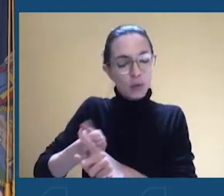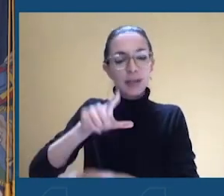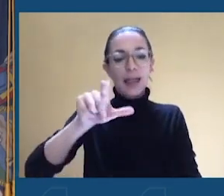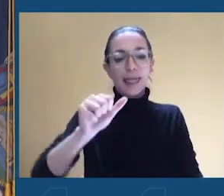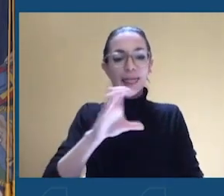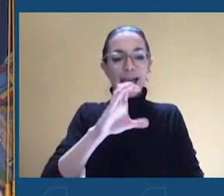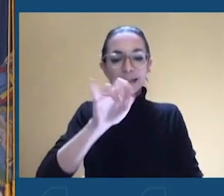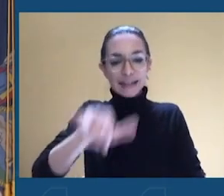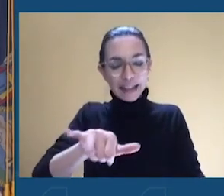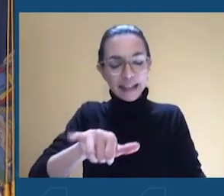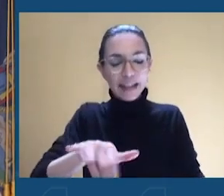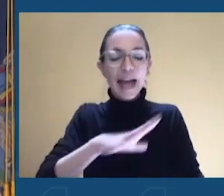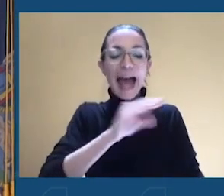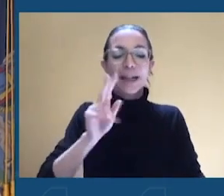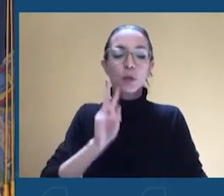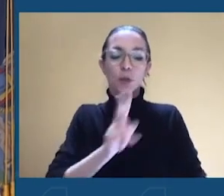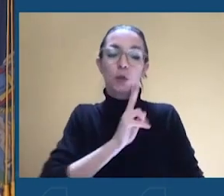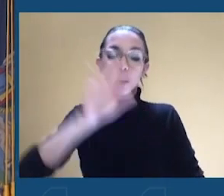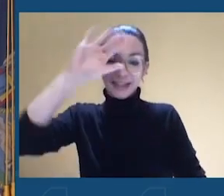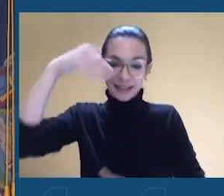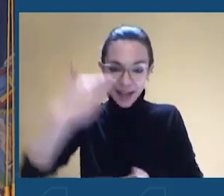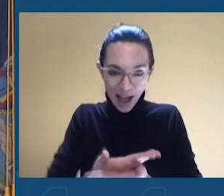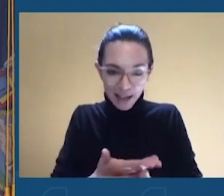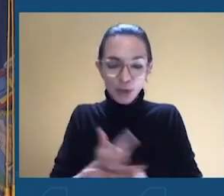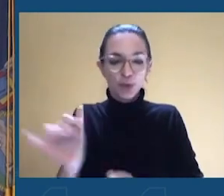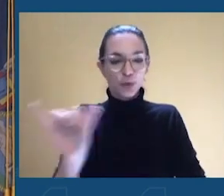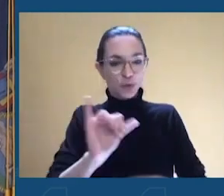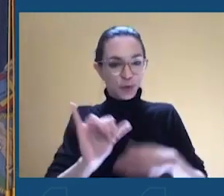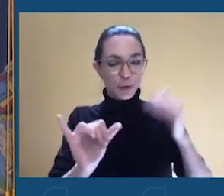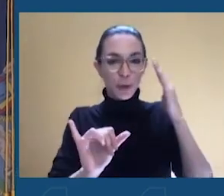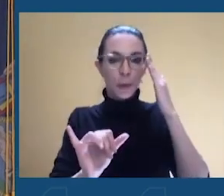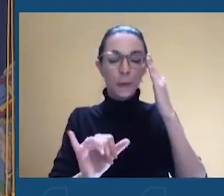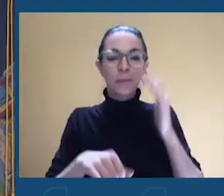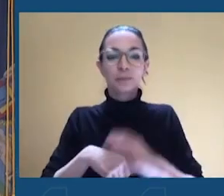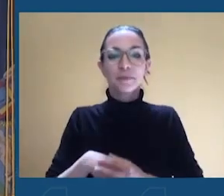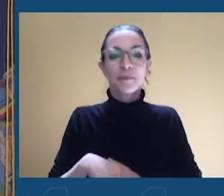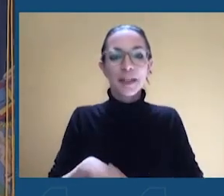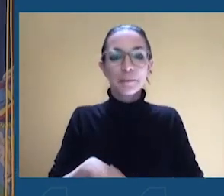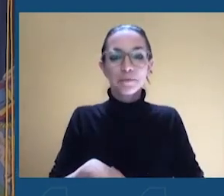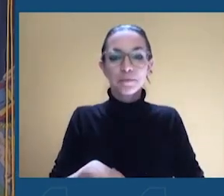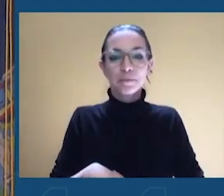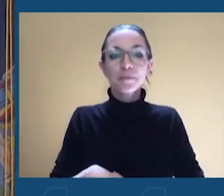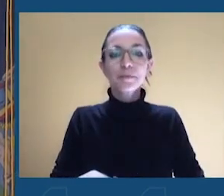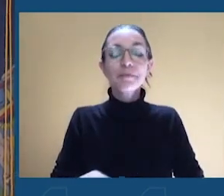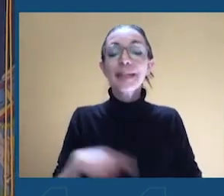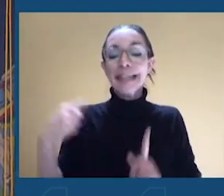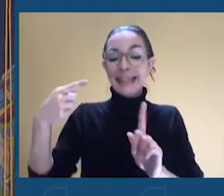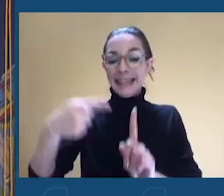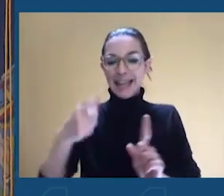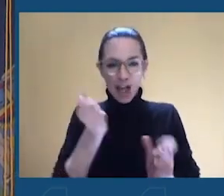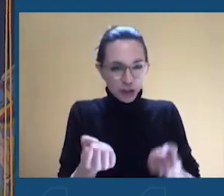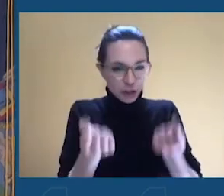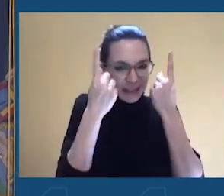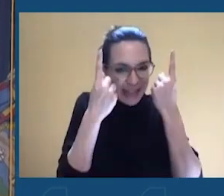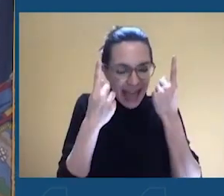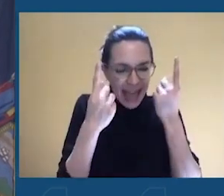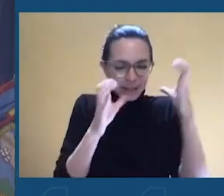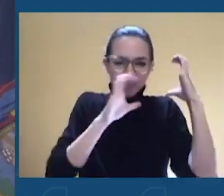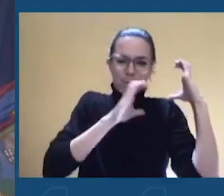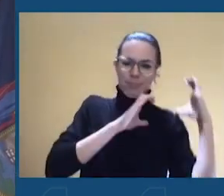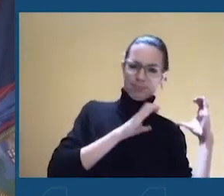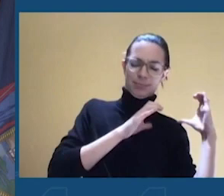his twin sons, Maxwell and Coltrane. There you go, gentlemen, you've been called out. He understands the heavy burden that falls on